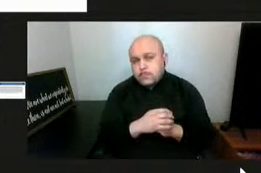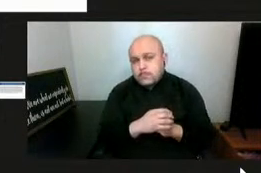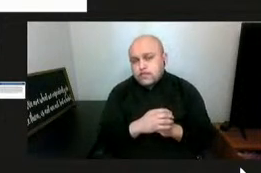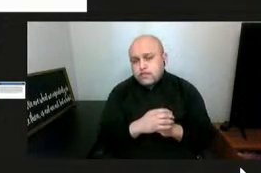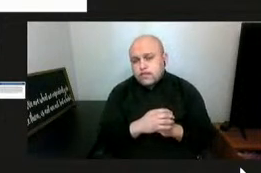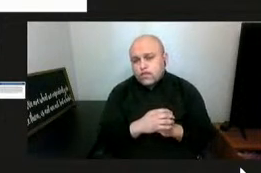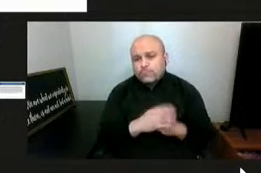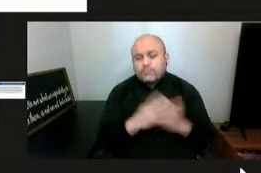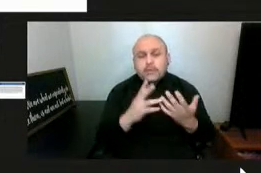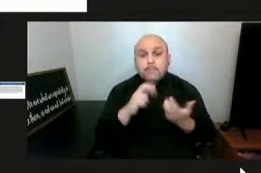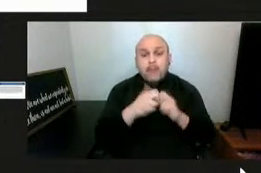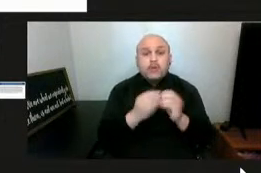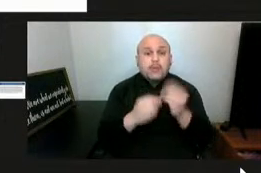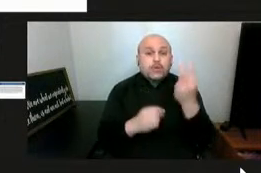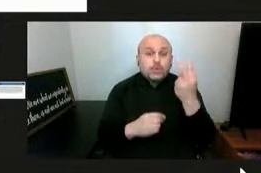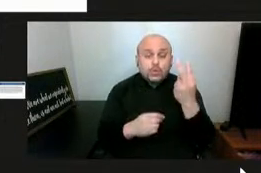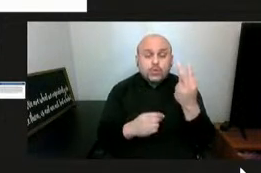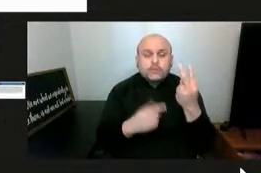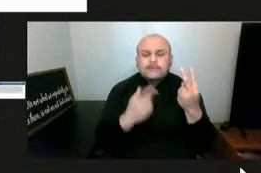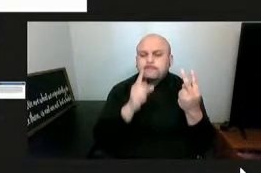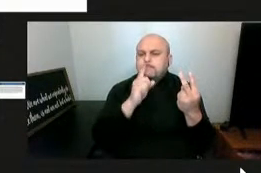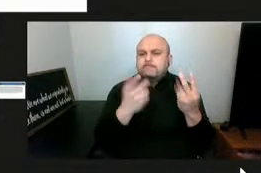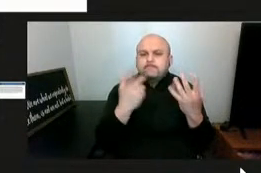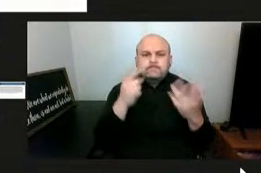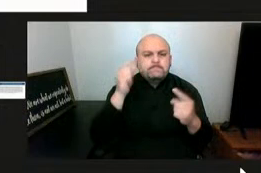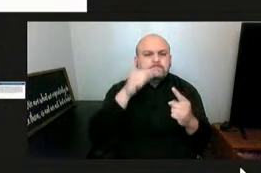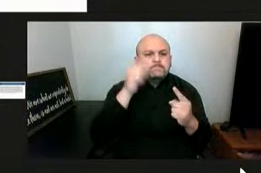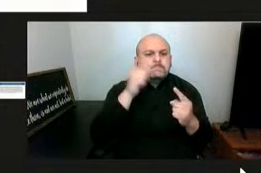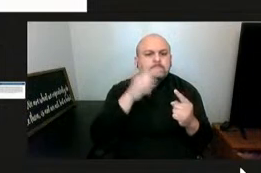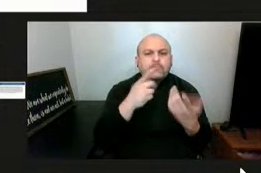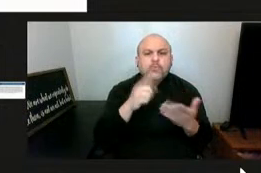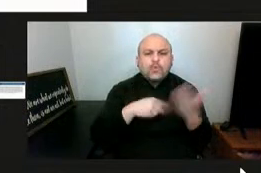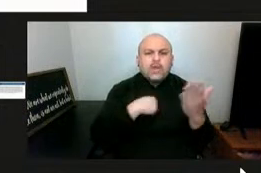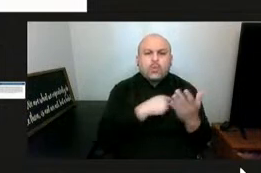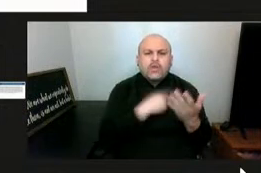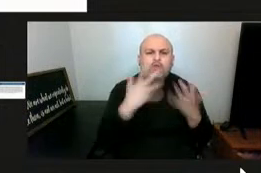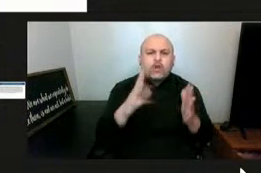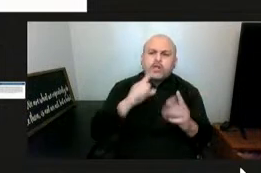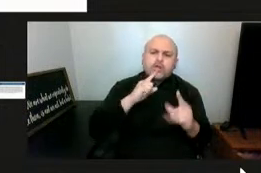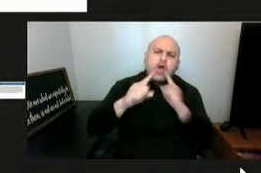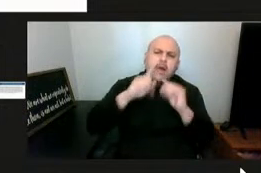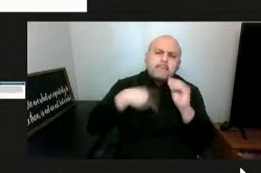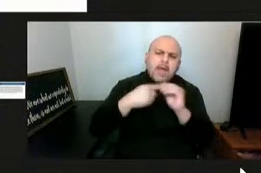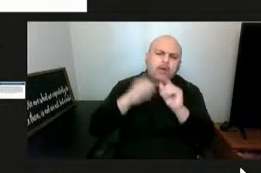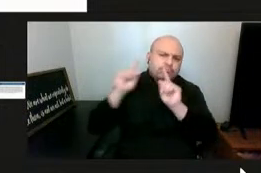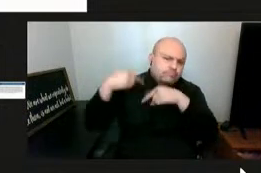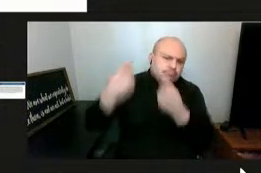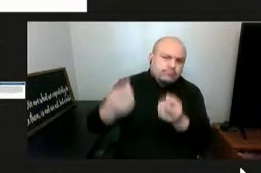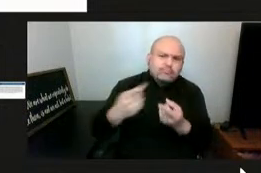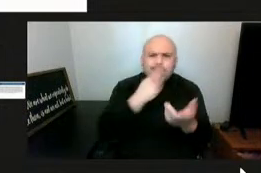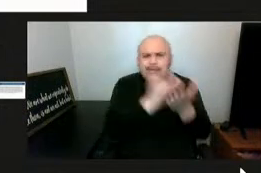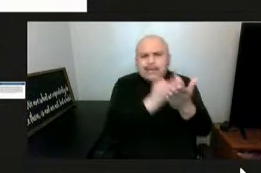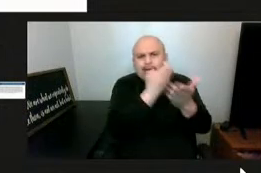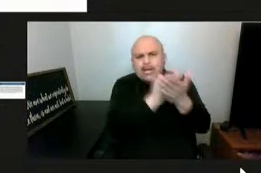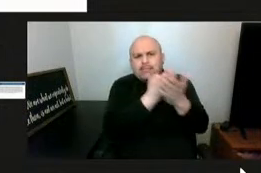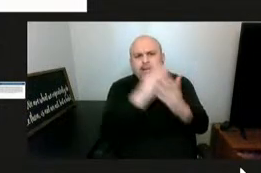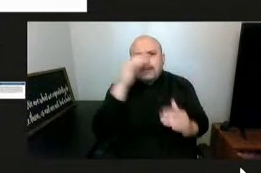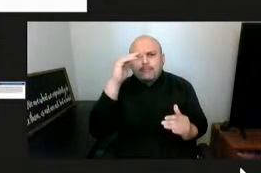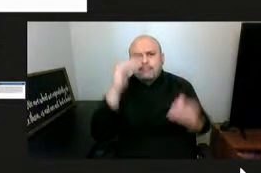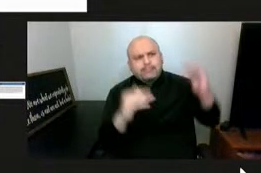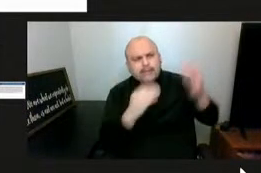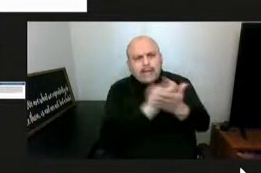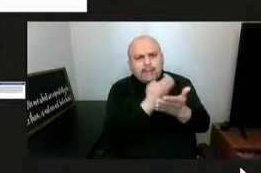Problem number 2 is what we've been talking about in terms of the economic insecurity due to